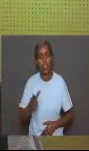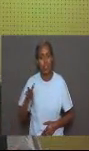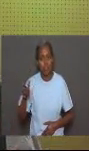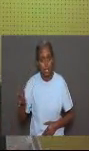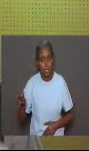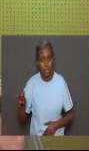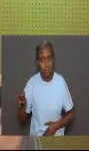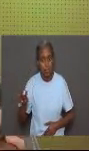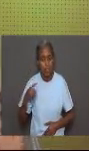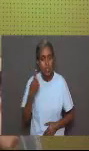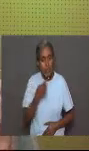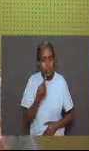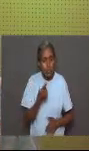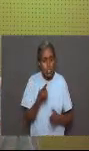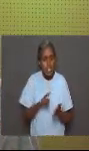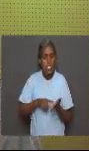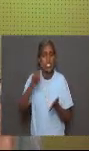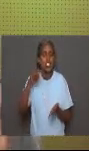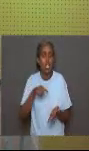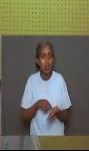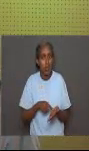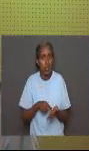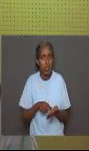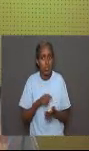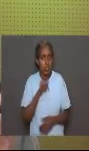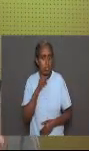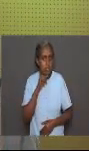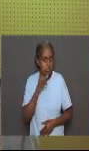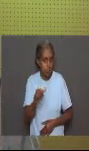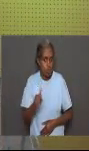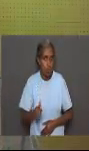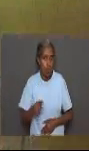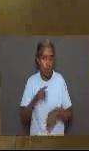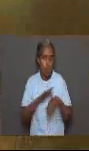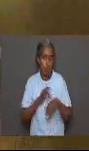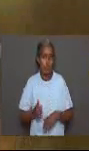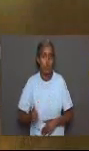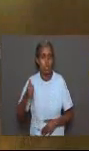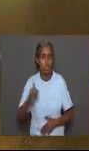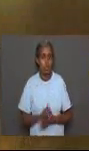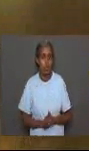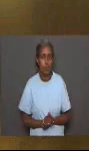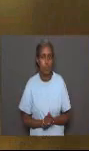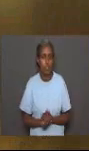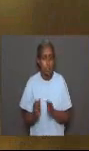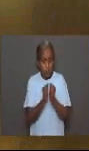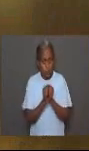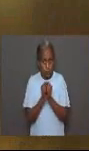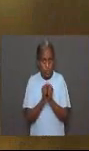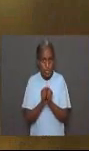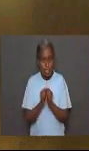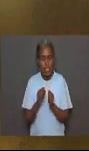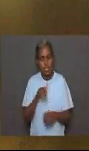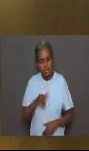vector whose initial point is not on the origin? With the same partner